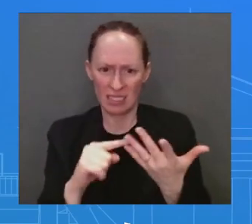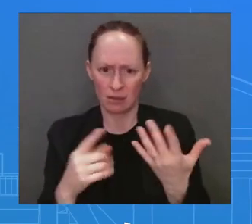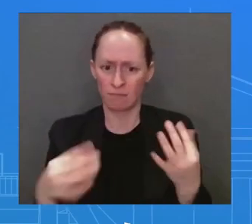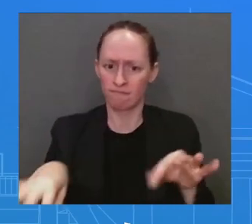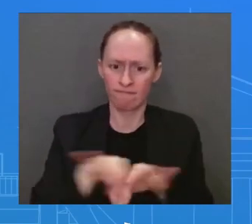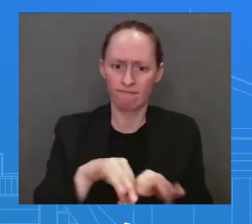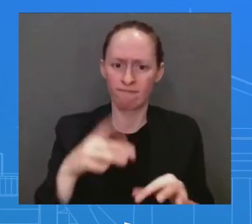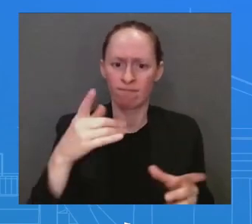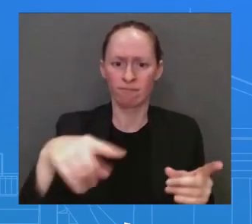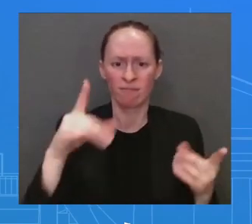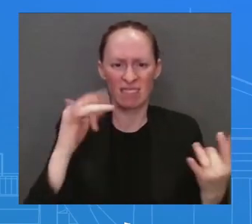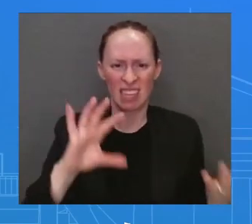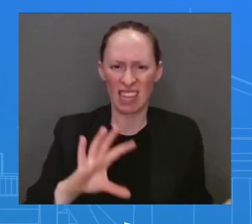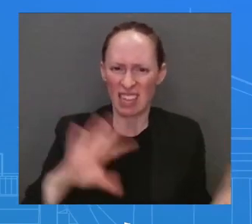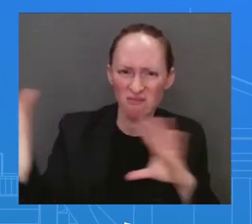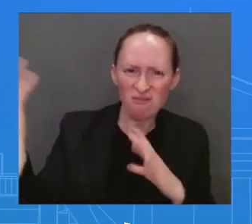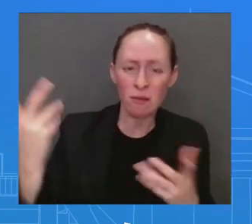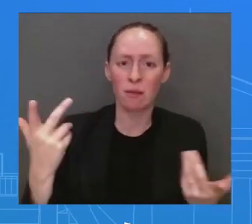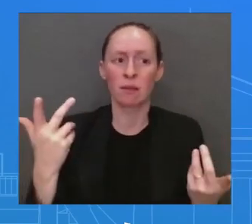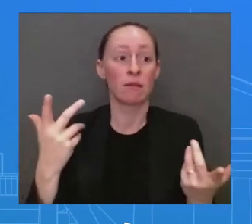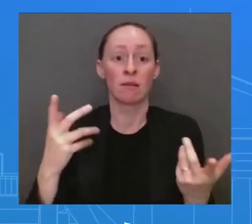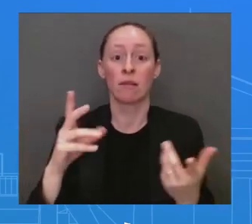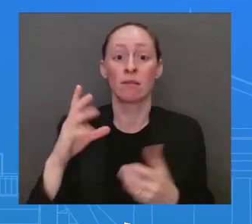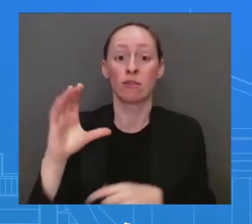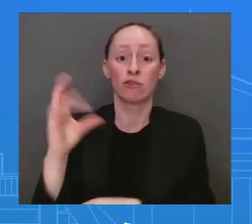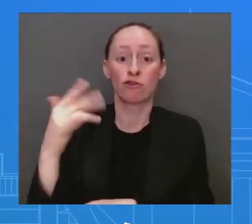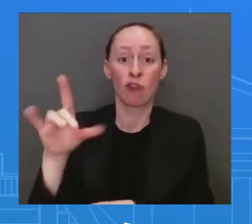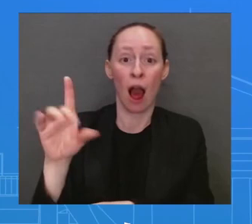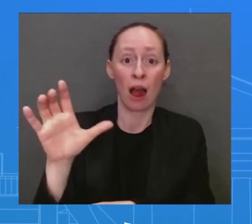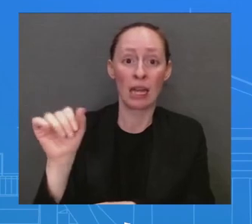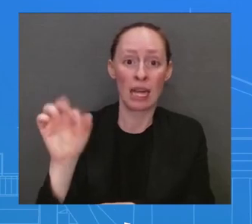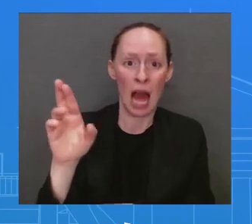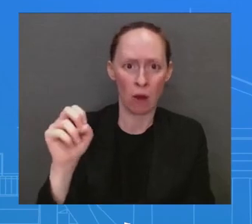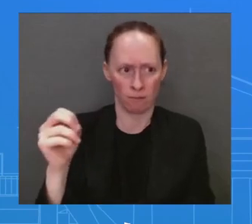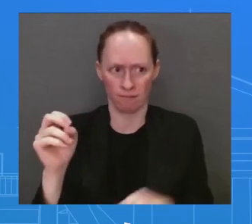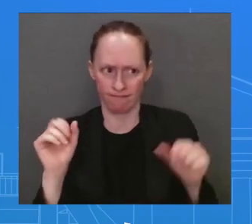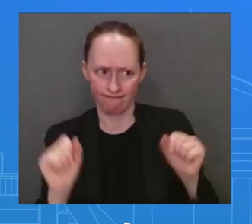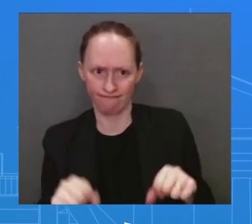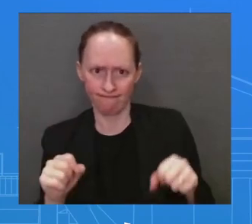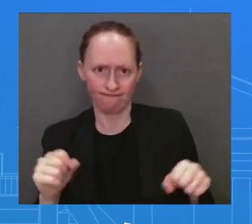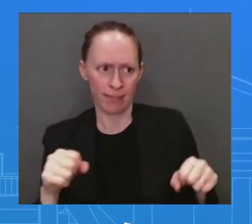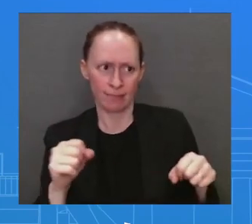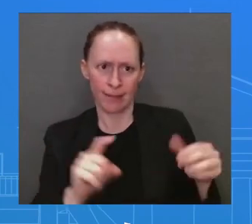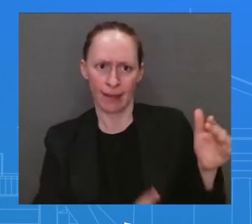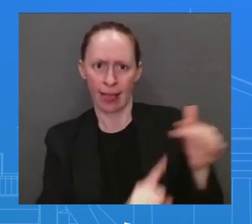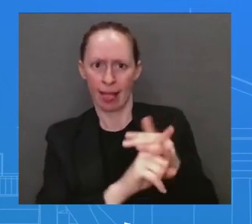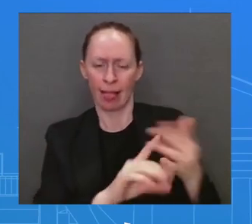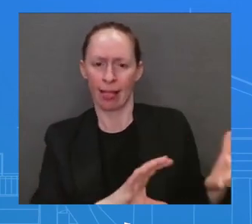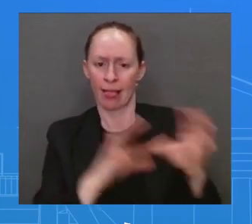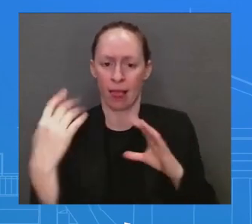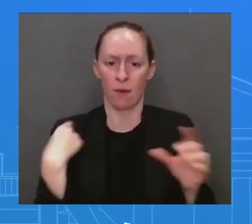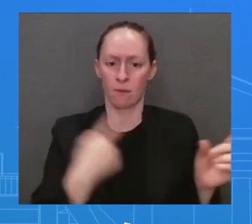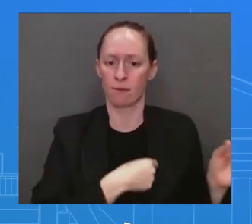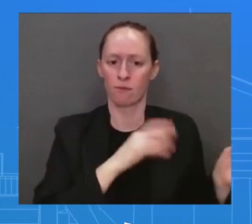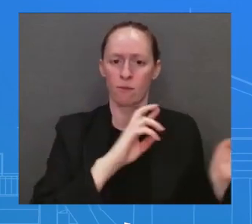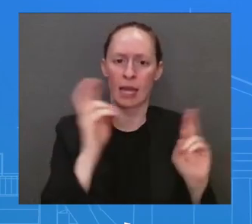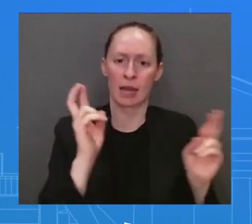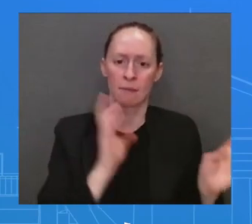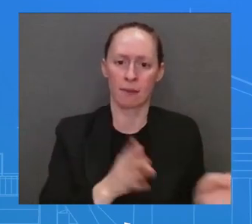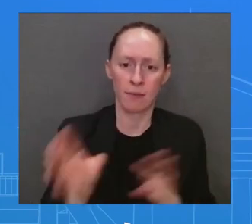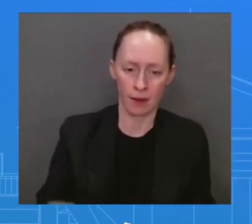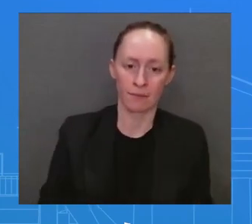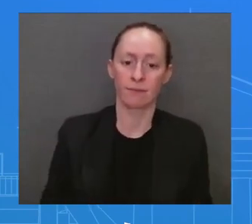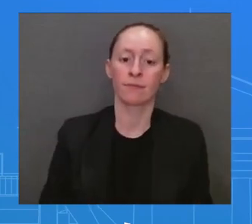is forthcoming. We did the certainly, as you heard from the Admiral, with the supplemental that we